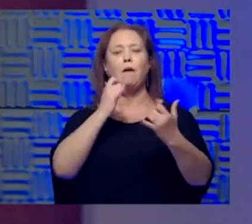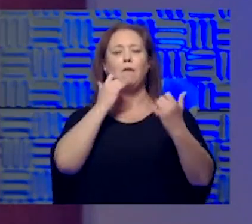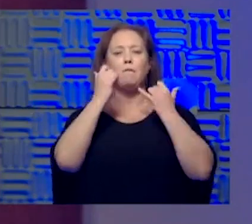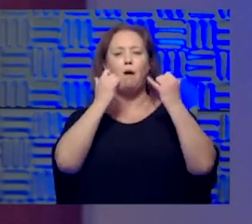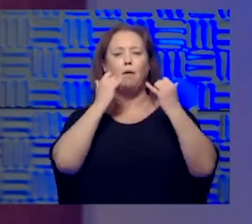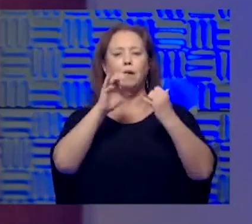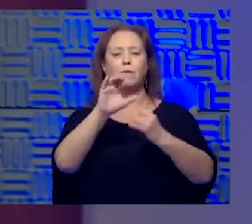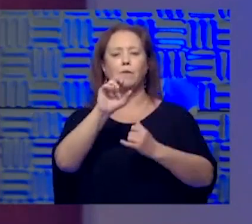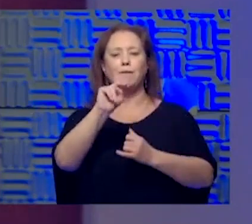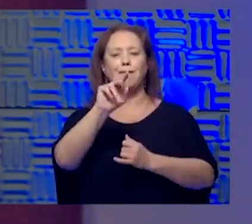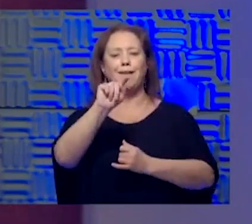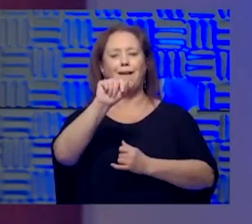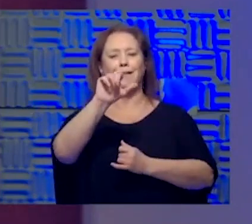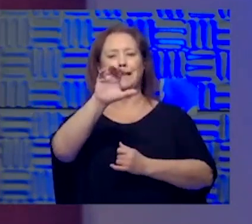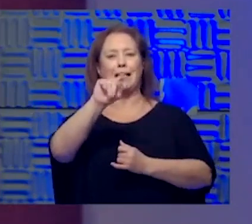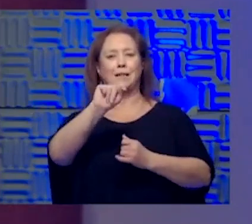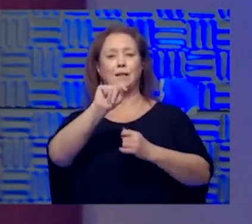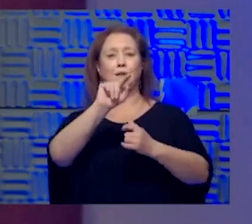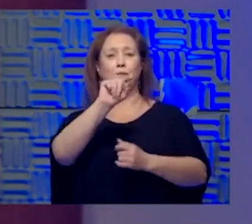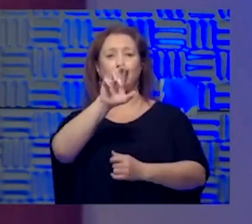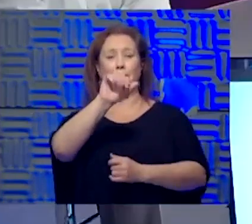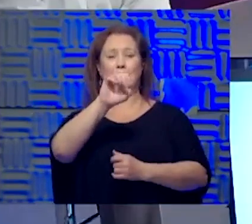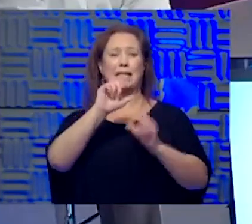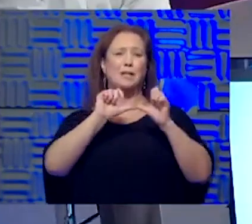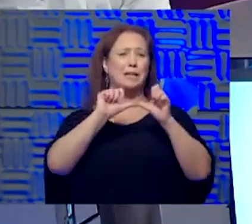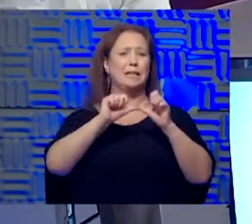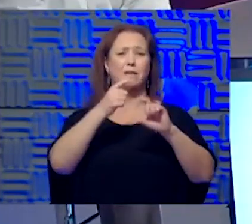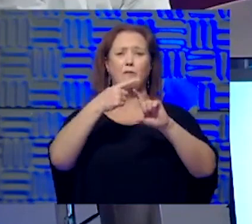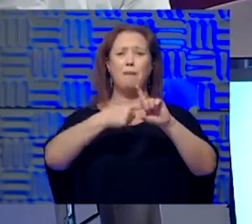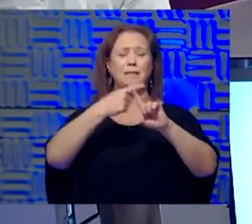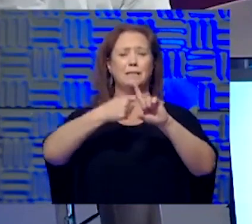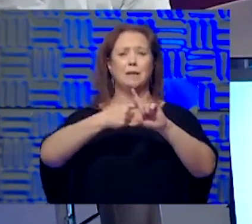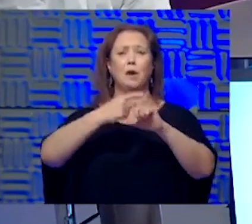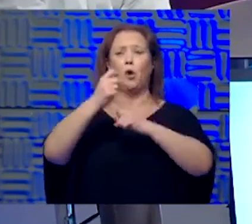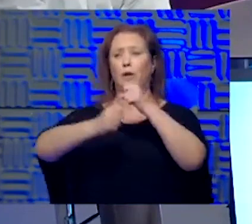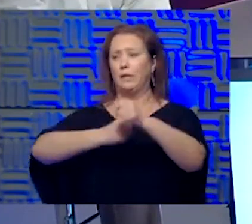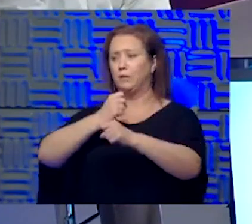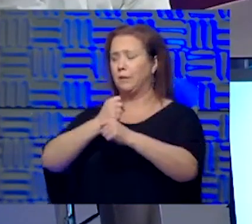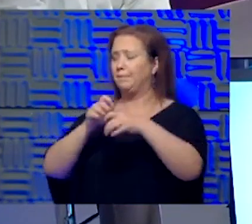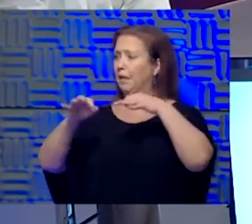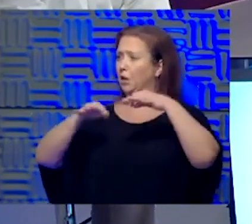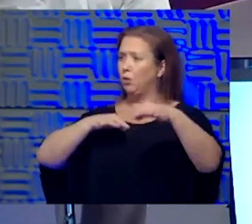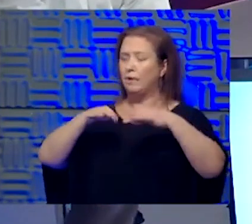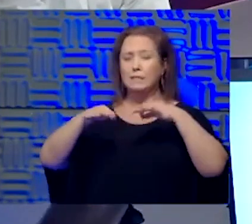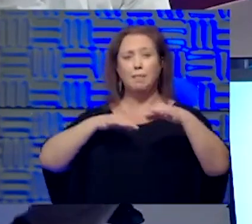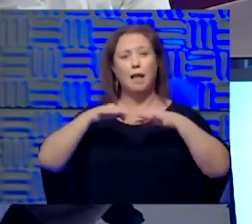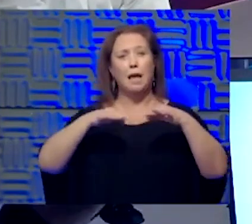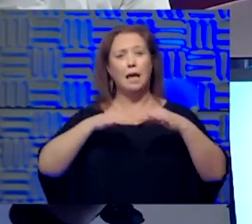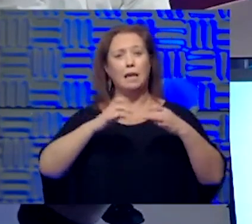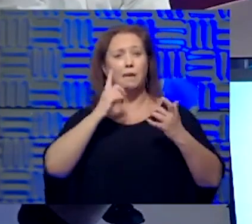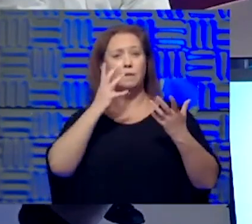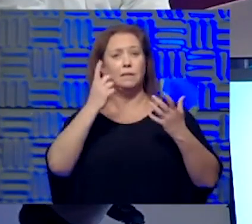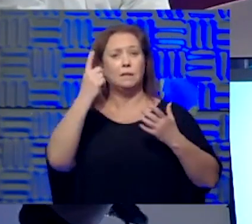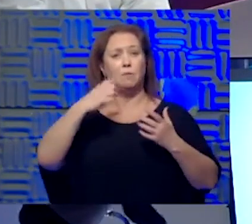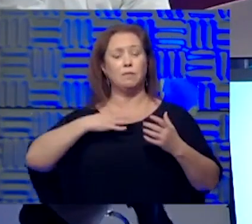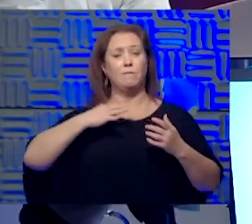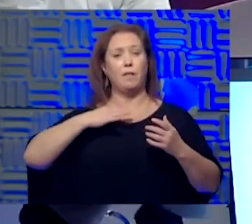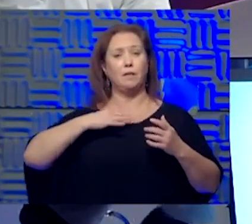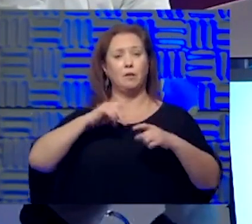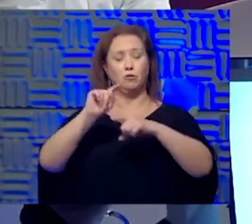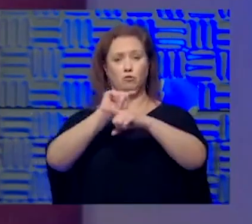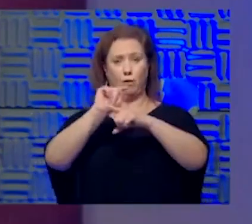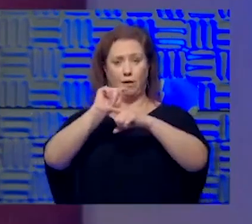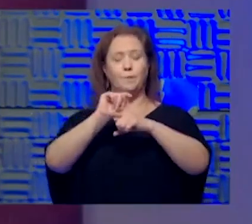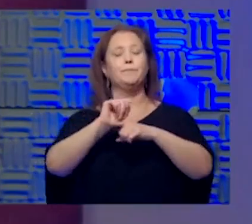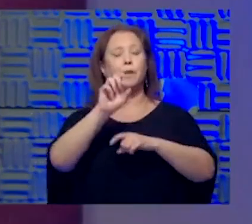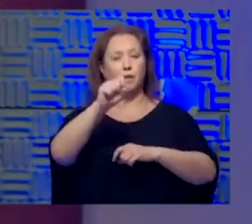for months, if not a couple of years. And could you explain, is that done by phone, and where do they go if somebody wants to volunteer and be trained? It is